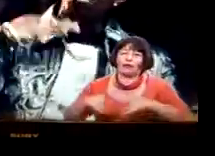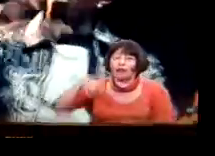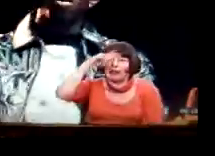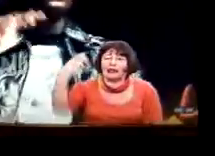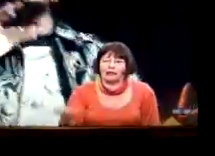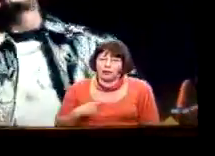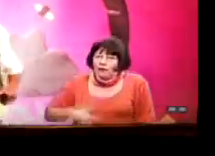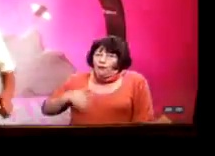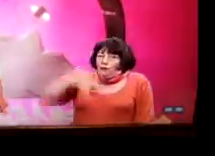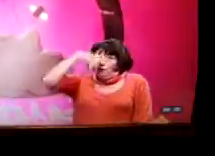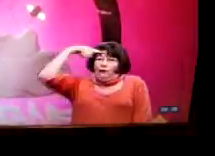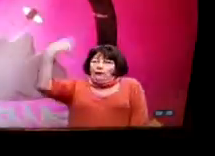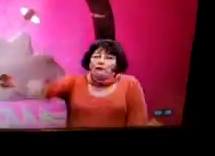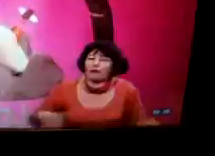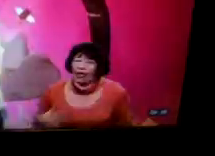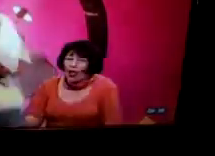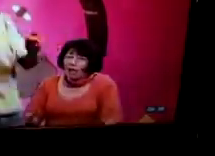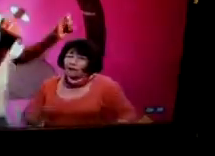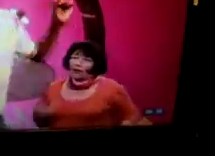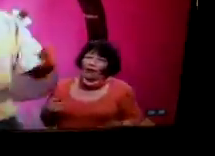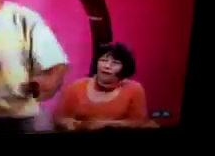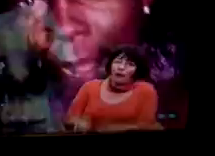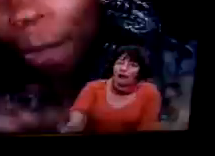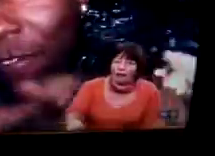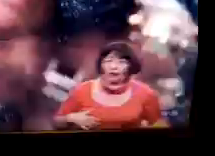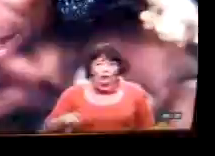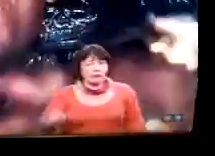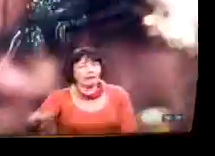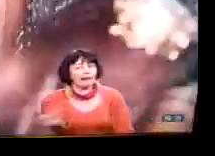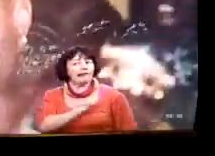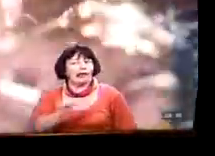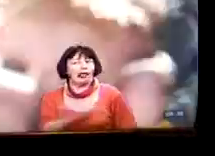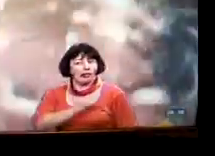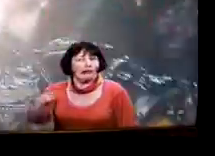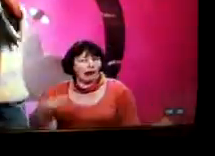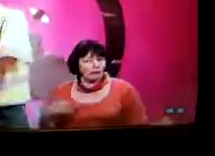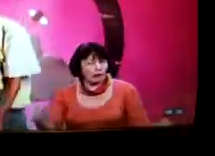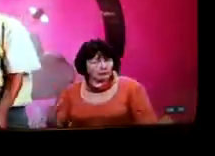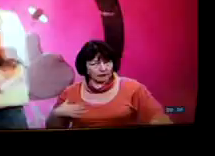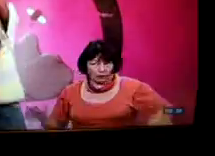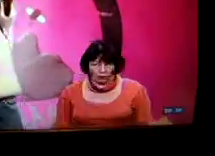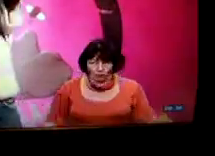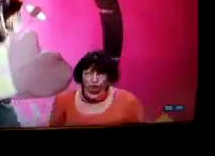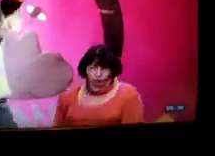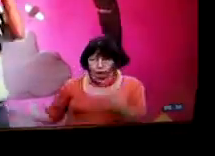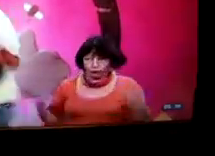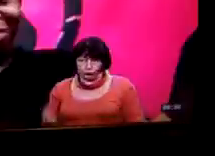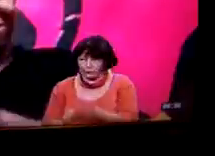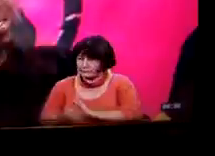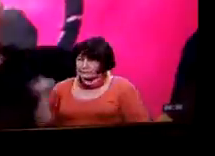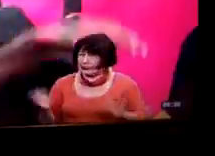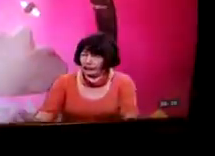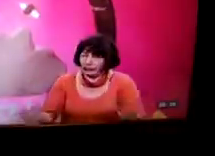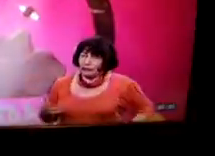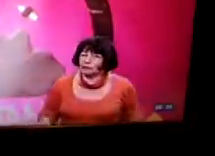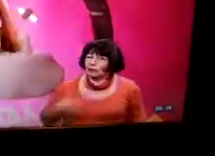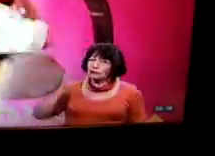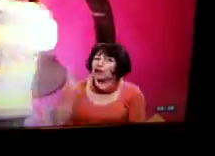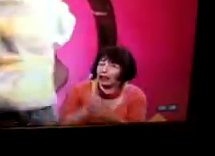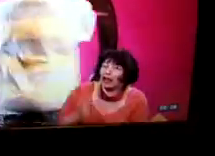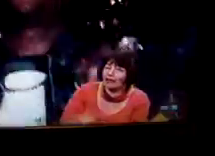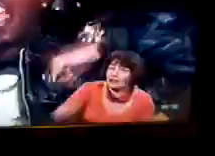Temperature rising, though I feel like that. Not for real, you can kill like that. Moving your body with your skill like that. I can't get enough, no, it's real like that. I love it if you flex,